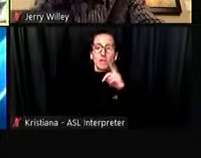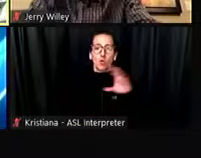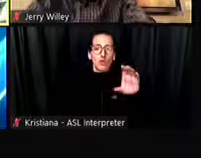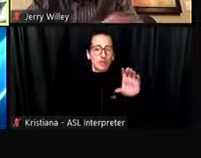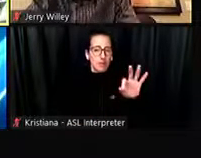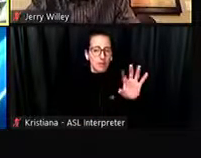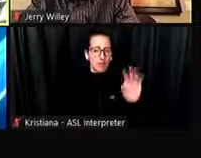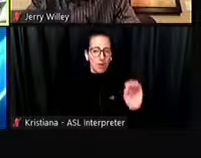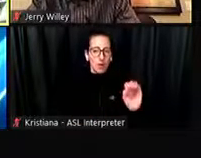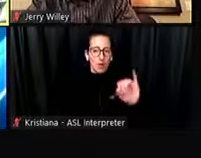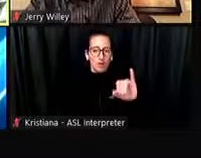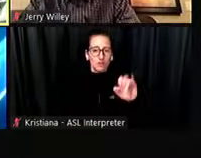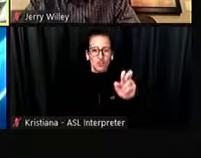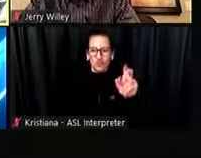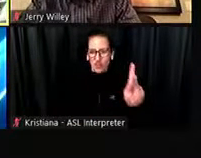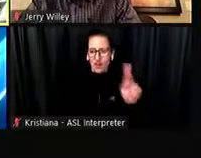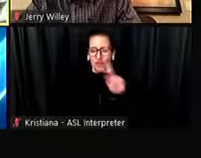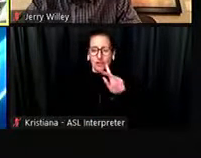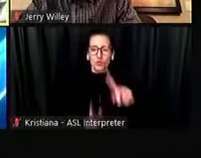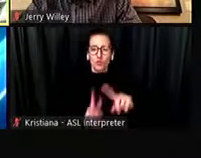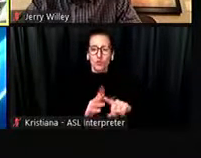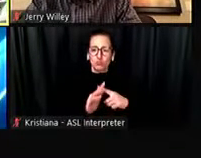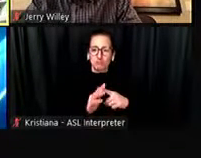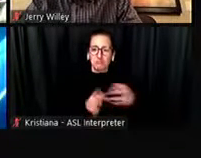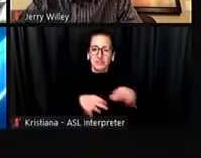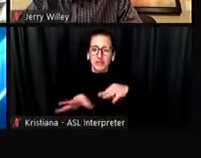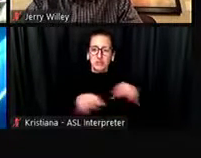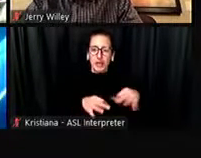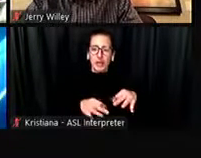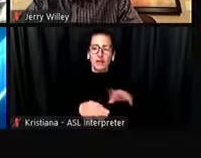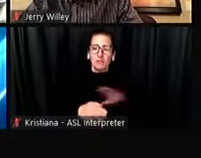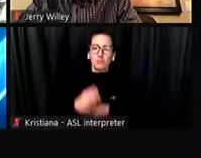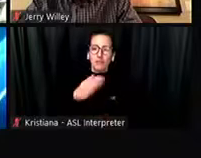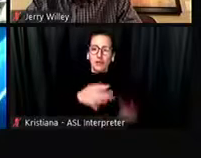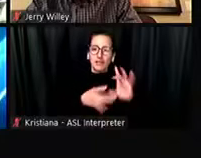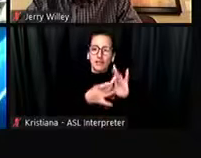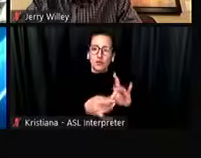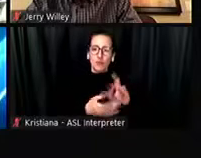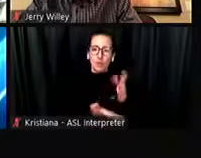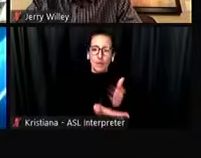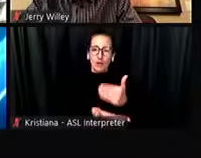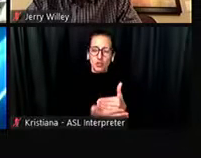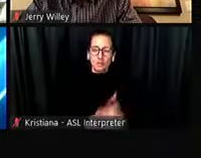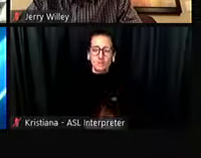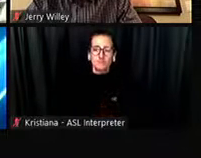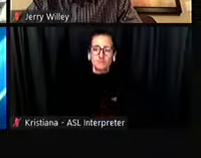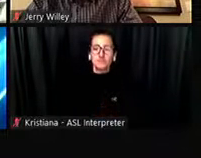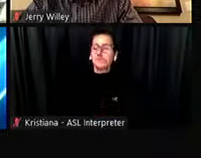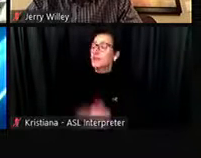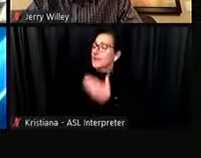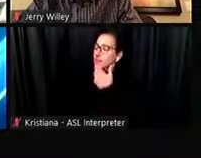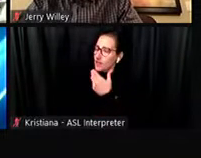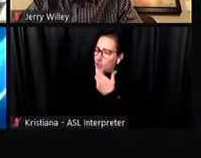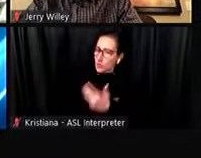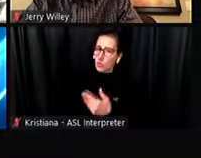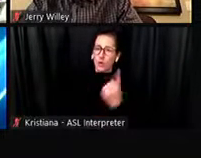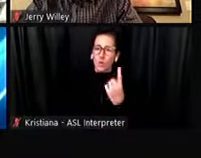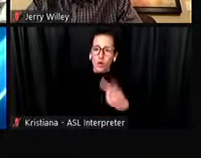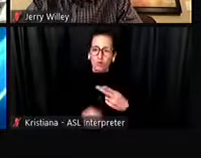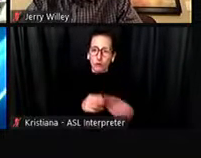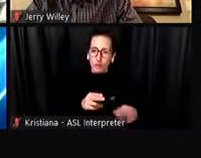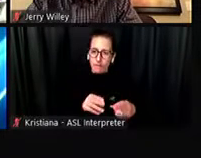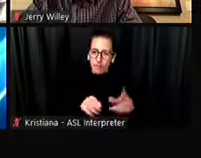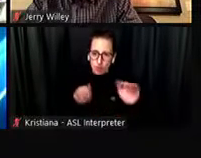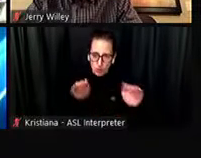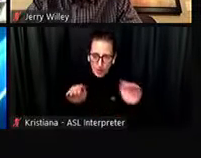Leong, take us through Budget 101. Thank you, Chair. One quick set of reminders. I wanted to share with the